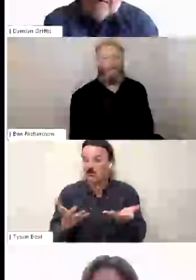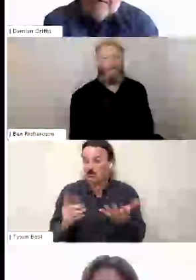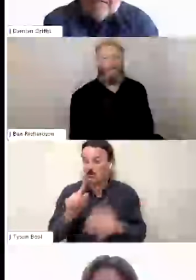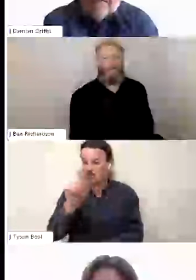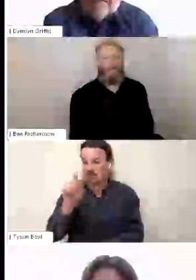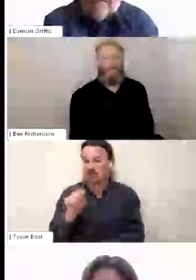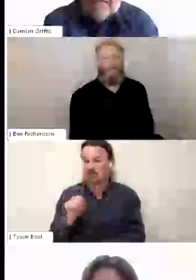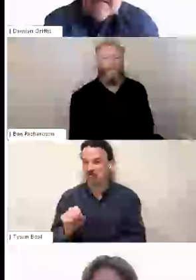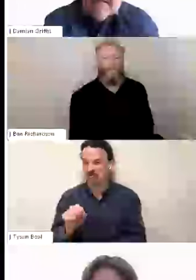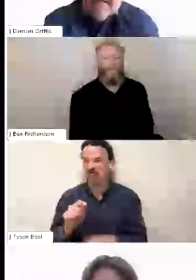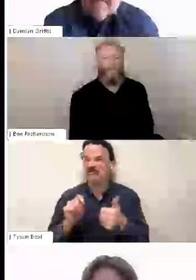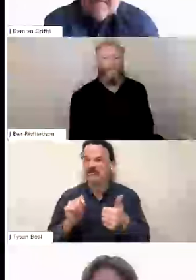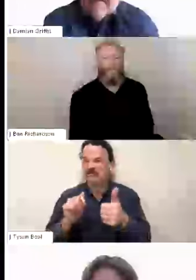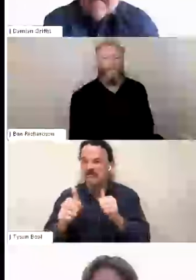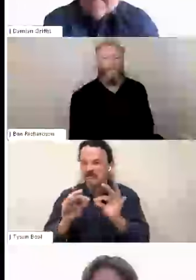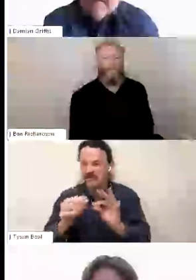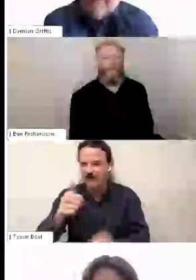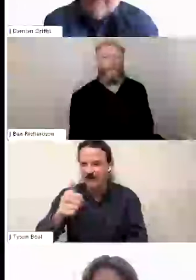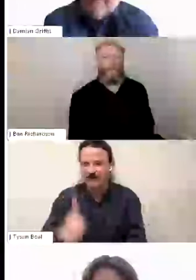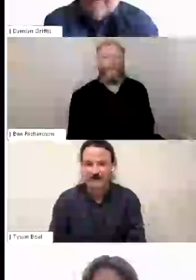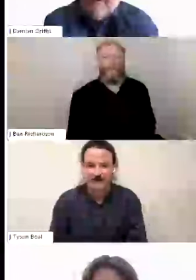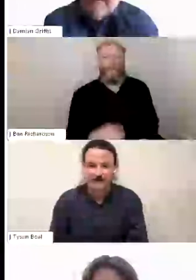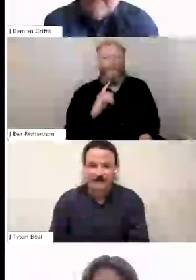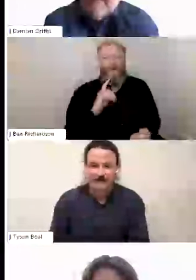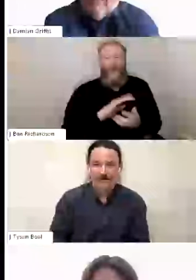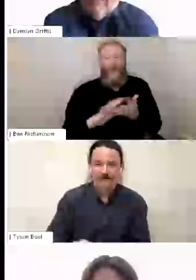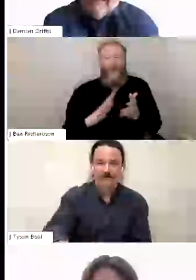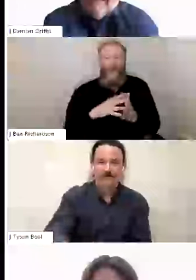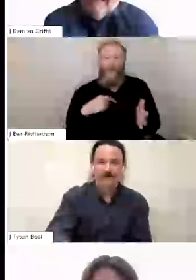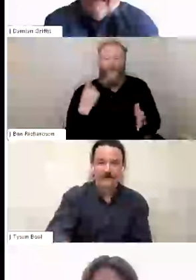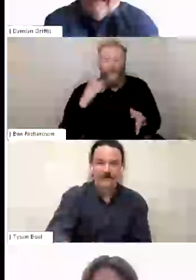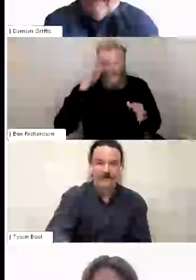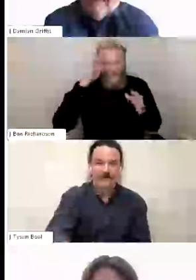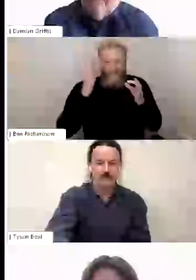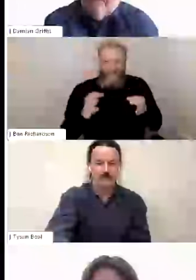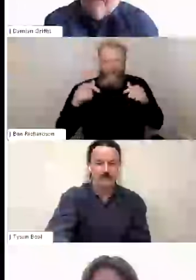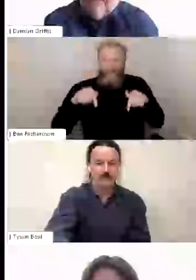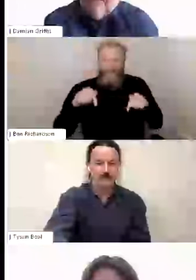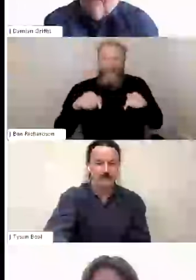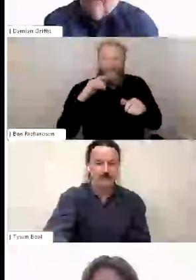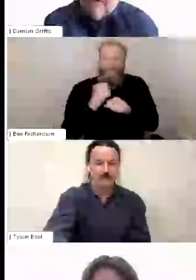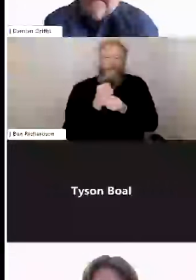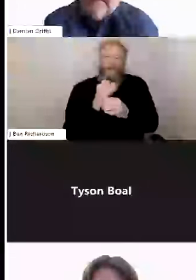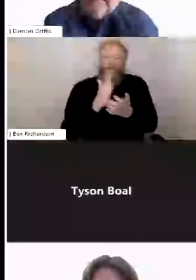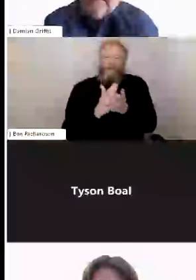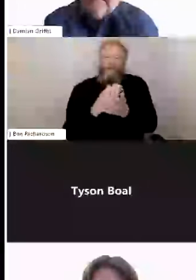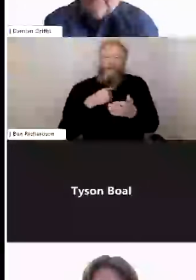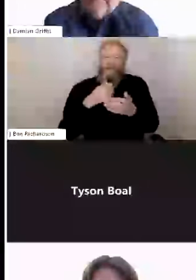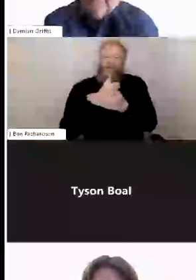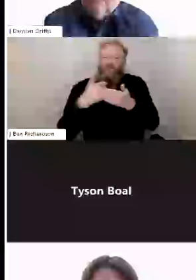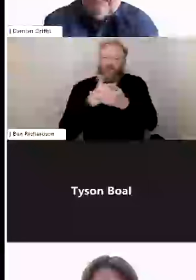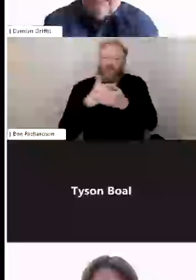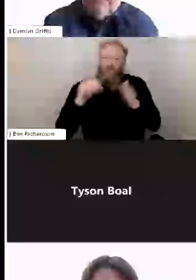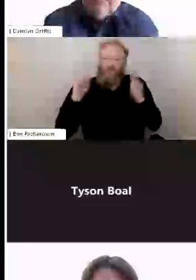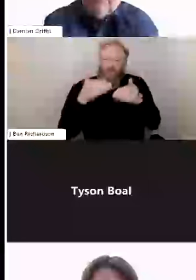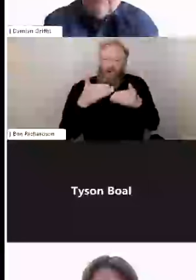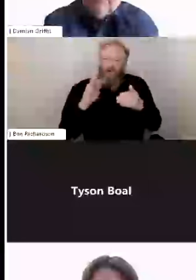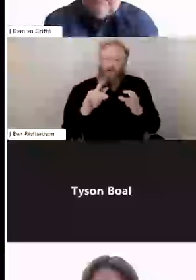we've decided to do that at FPDN is make sure that's part of our regular focus as an organisation. So we